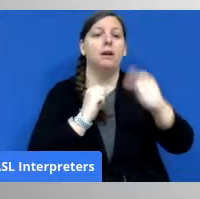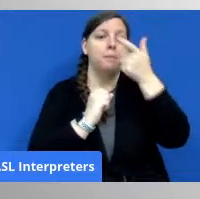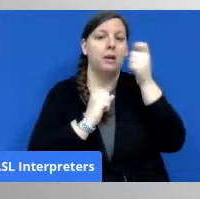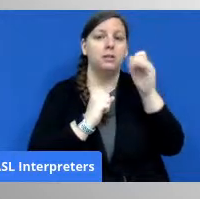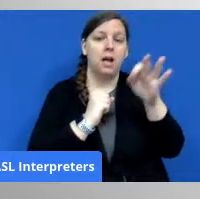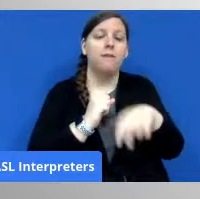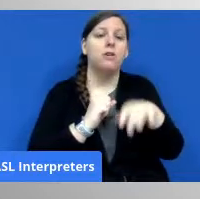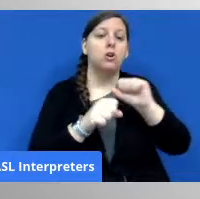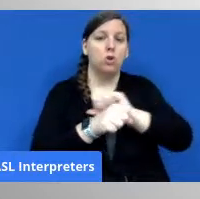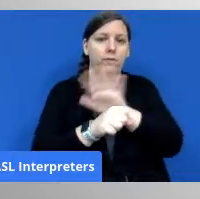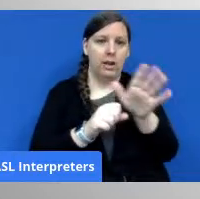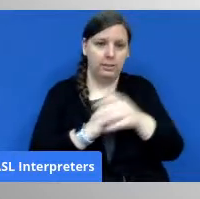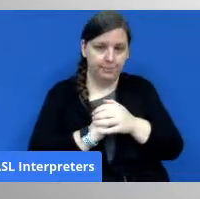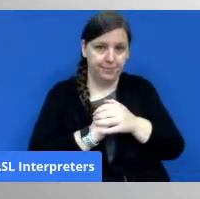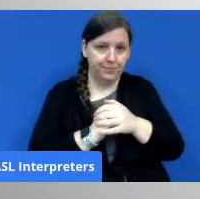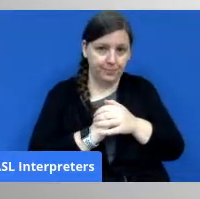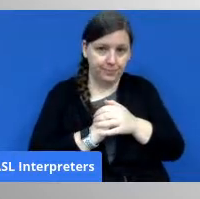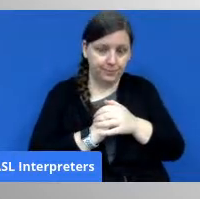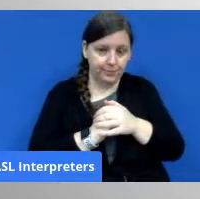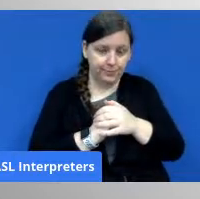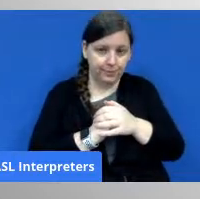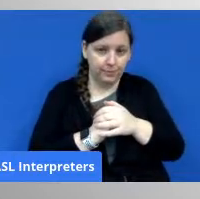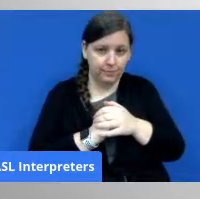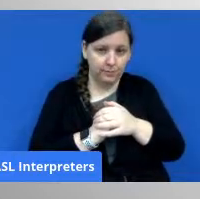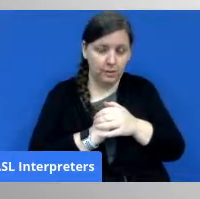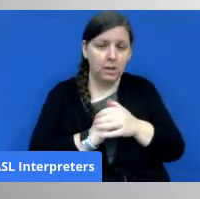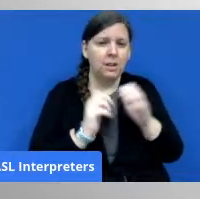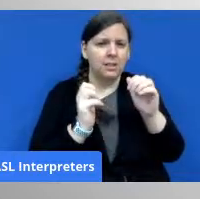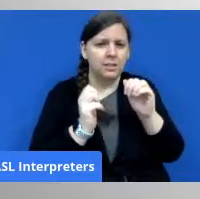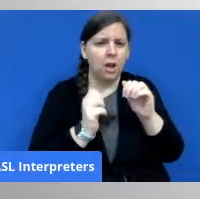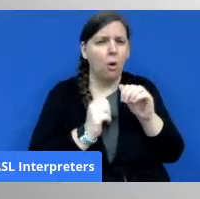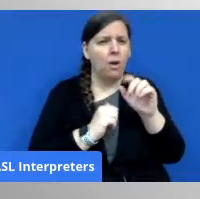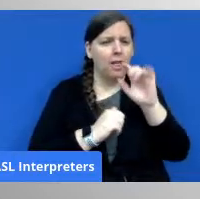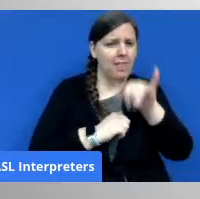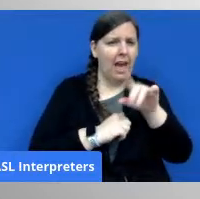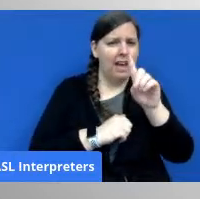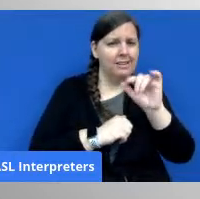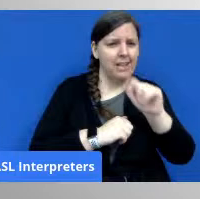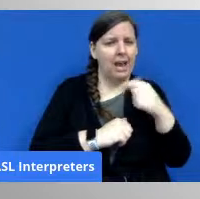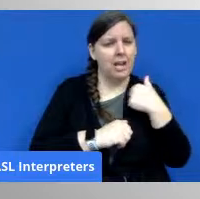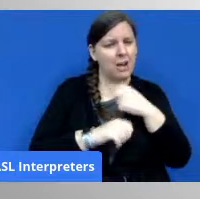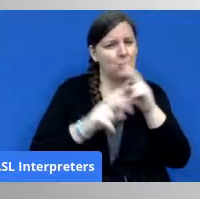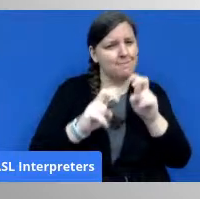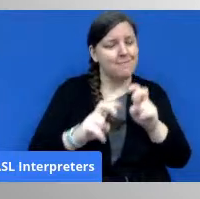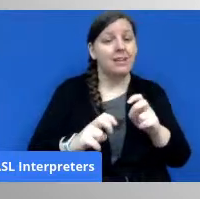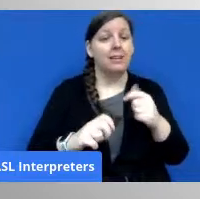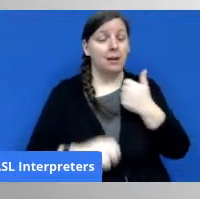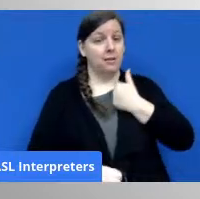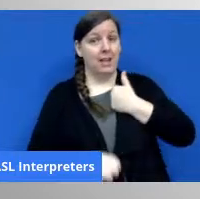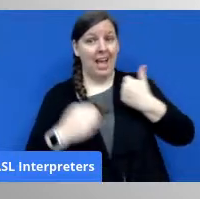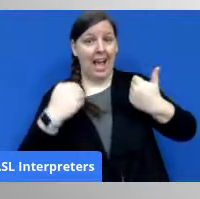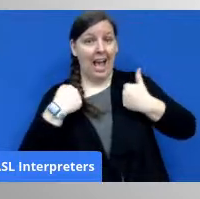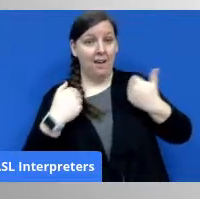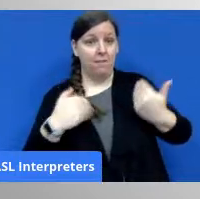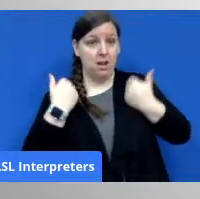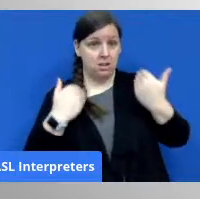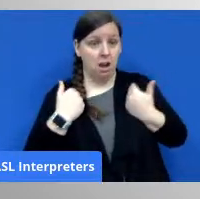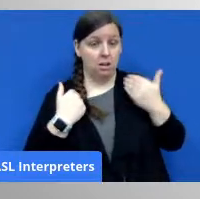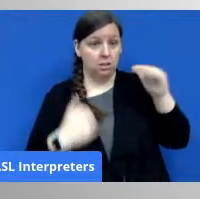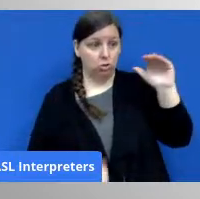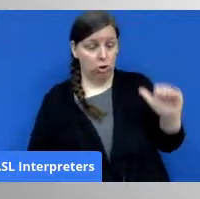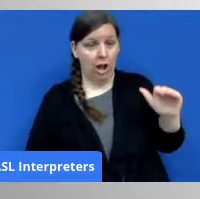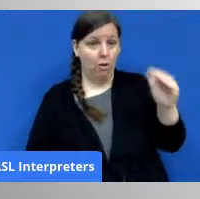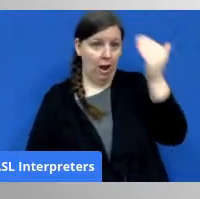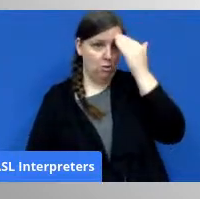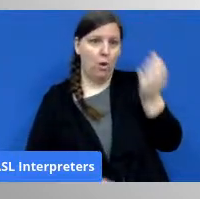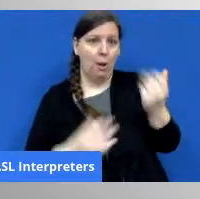When we dug into the data, you know, I have a young child. I know how much we pay for childcare per month. It's expensive. We wanted to take a